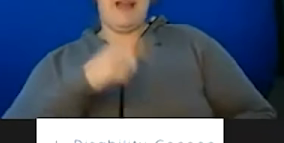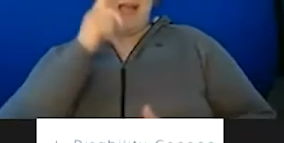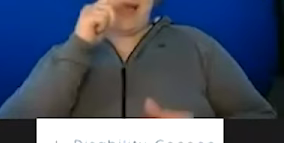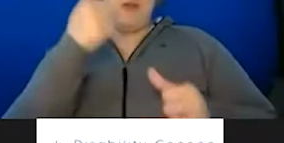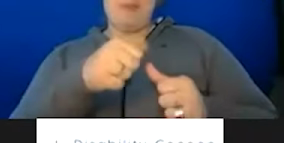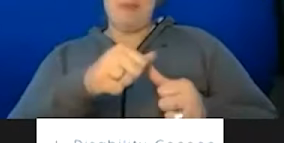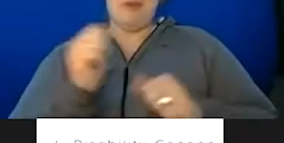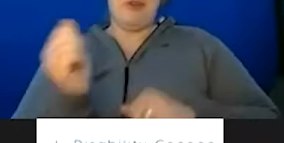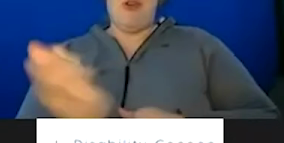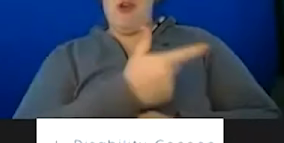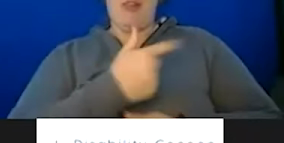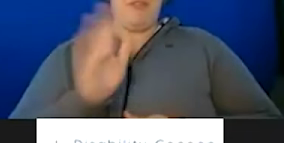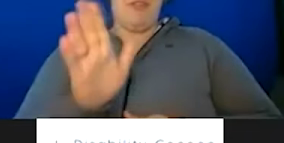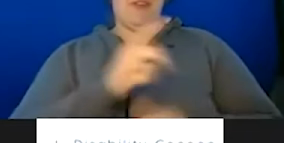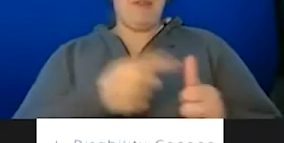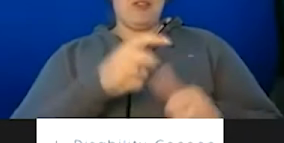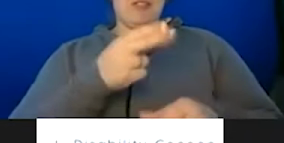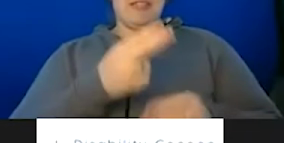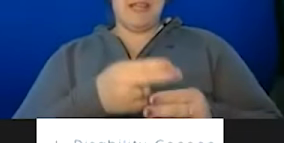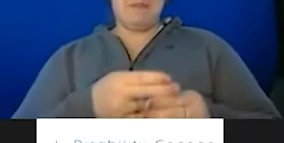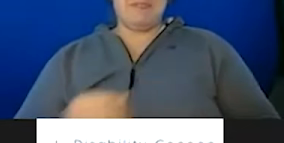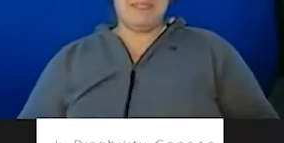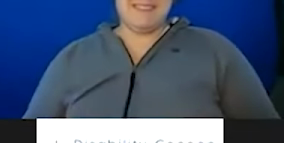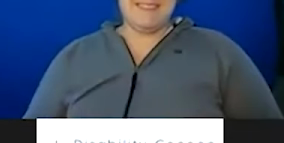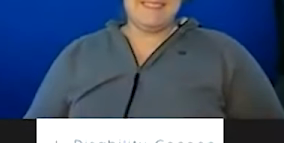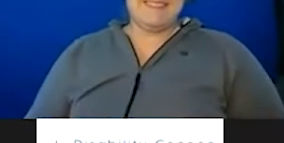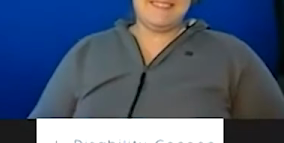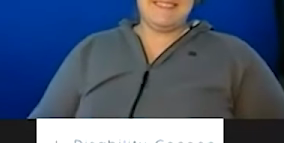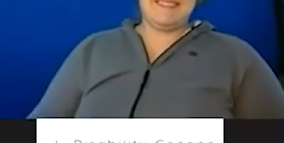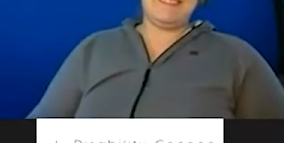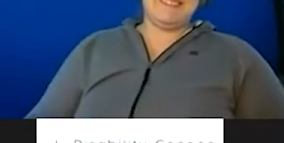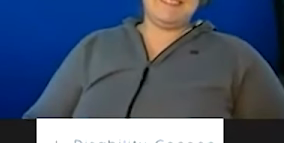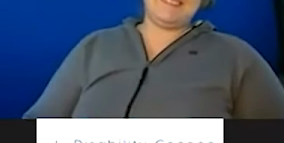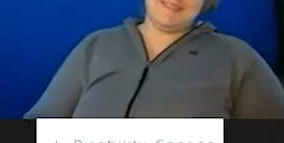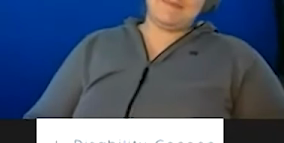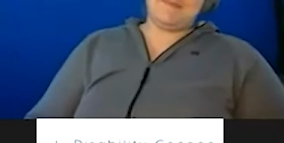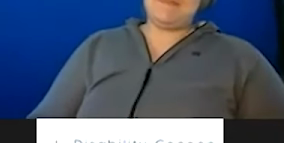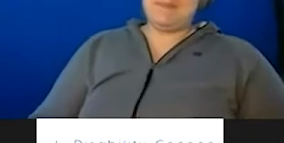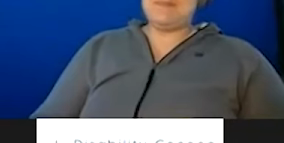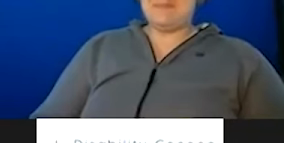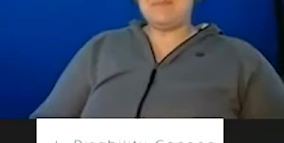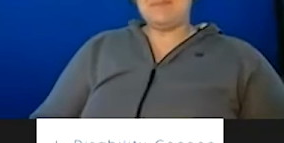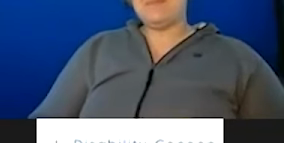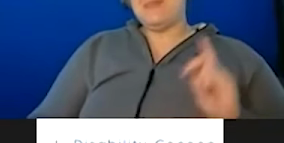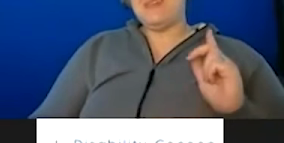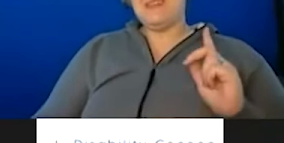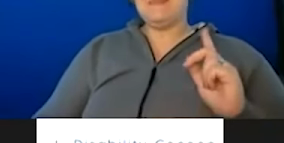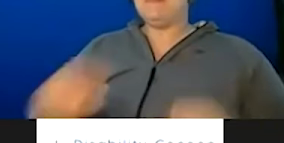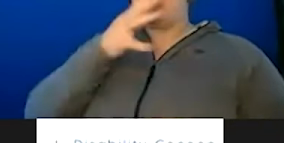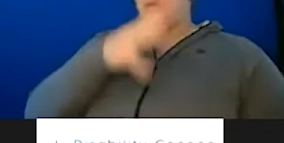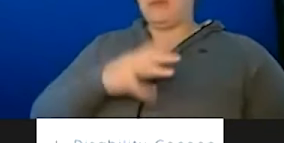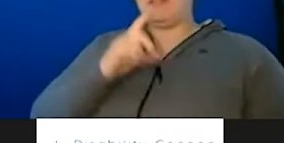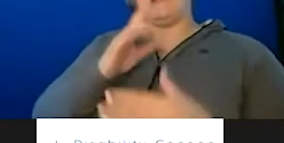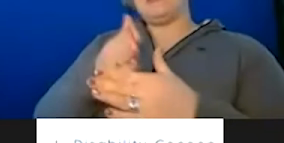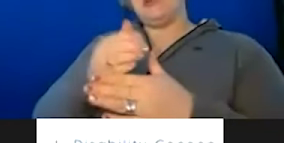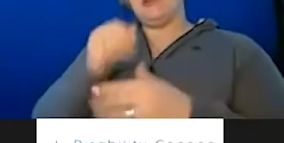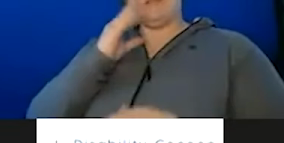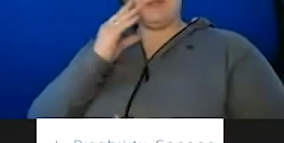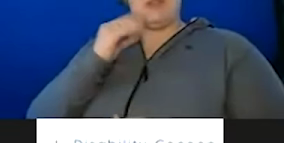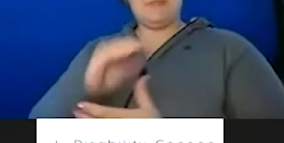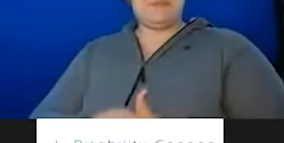Right. So again, just another perk there in sharing some of our experiences with some products. So the next thing that we wanted to cover was